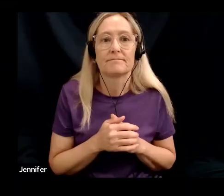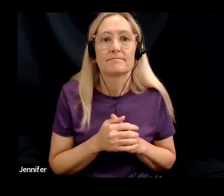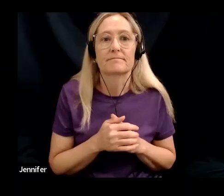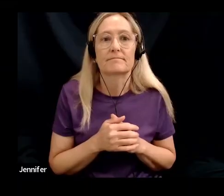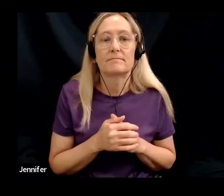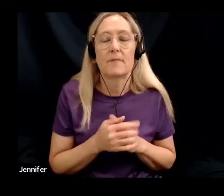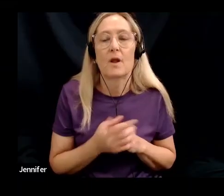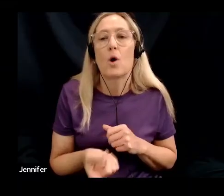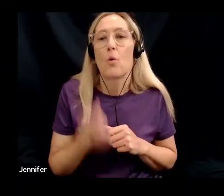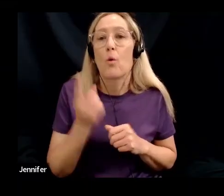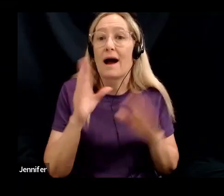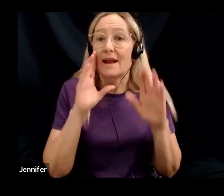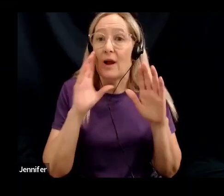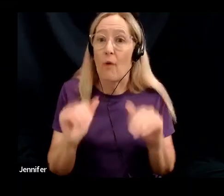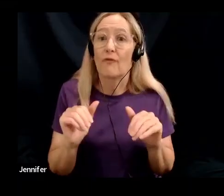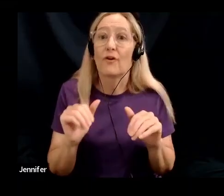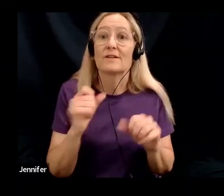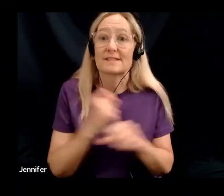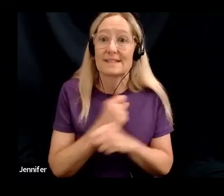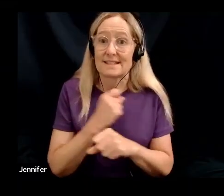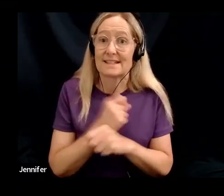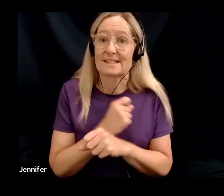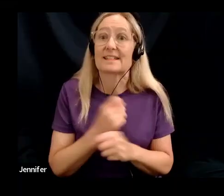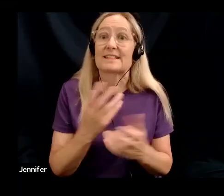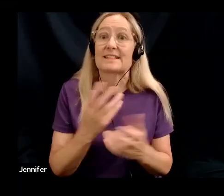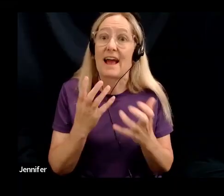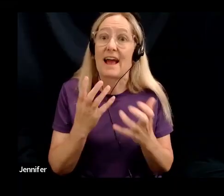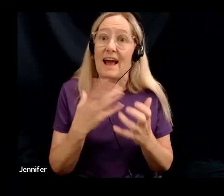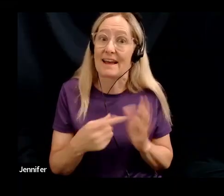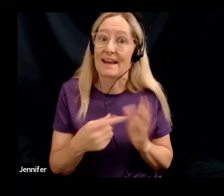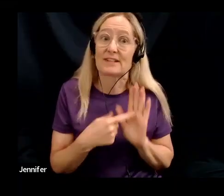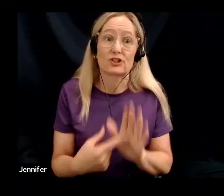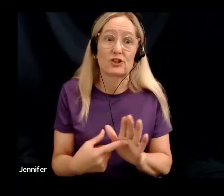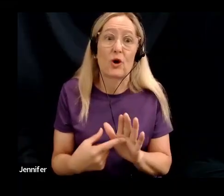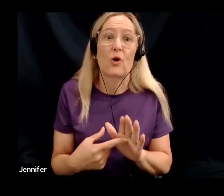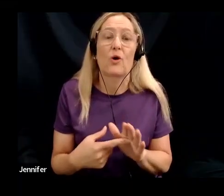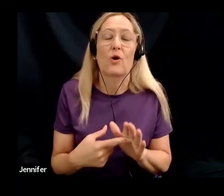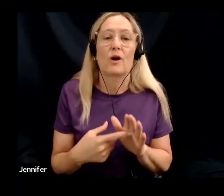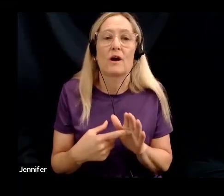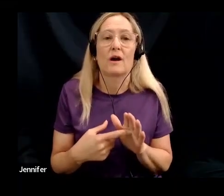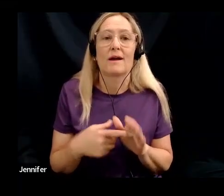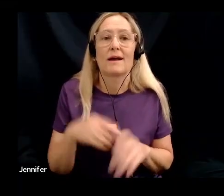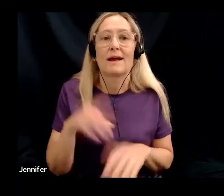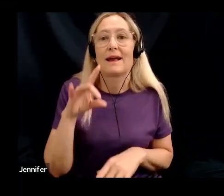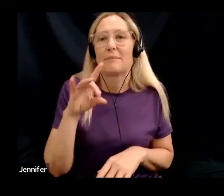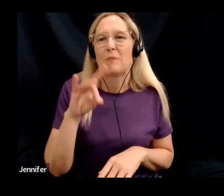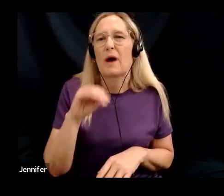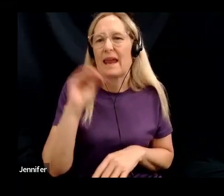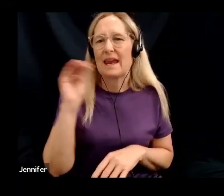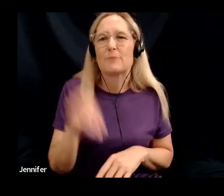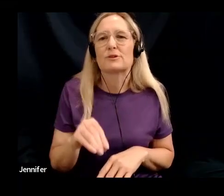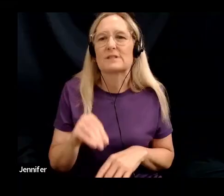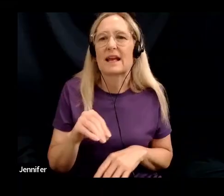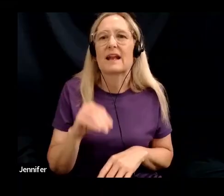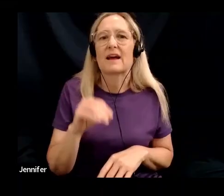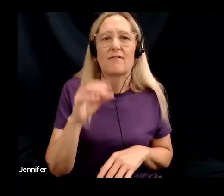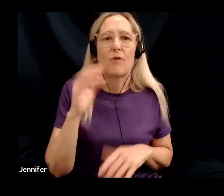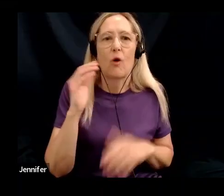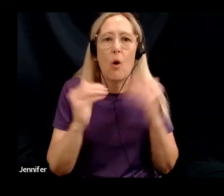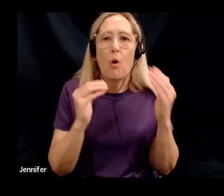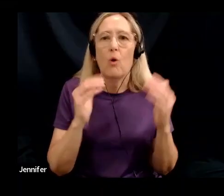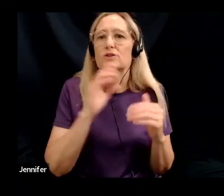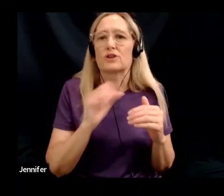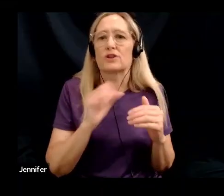So one really hopeful statistic that I like to share with all of you is that over 80% of older adults diagnosed